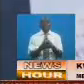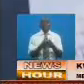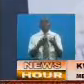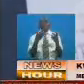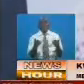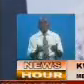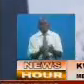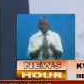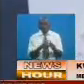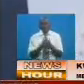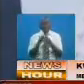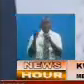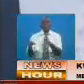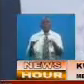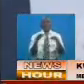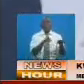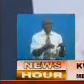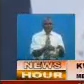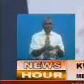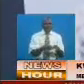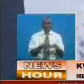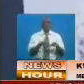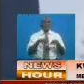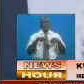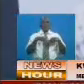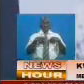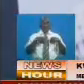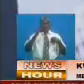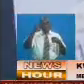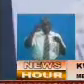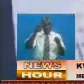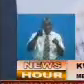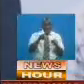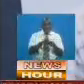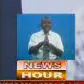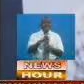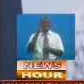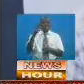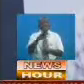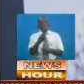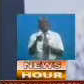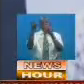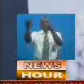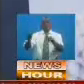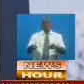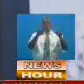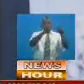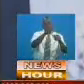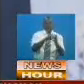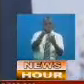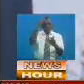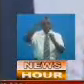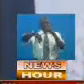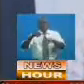is how the community will be enthused to actually come and see what we have displayed and then give us the further